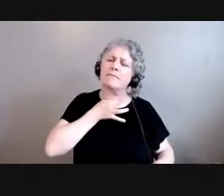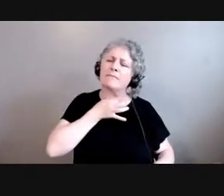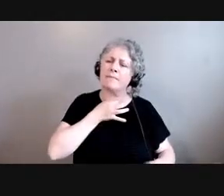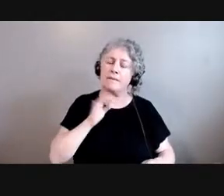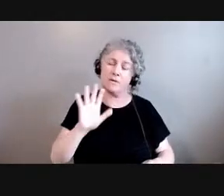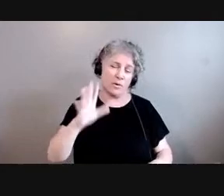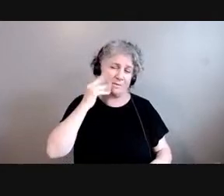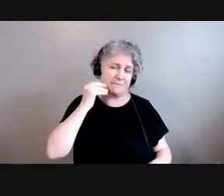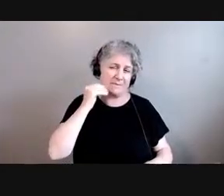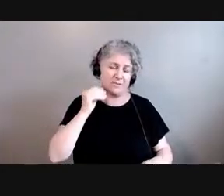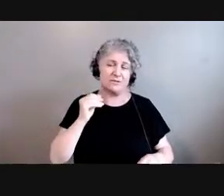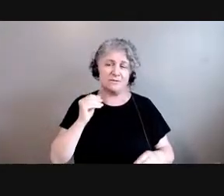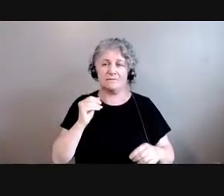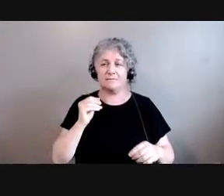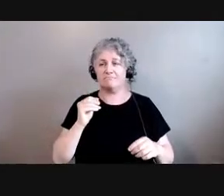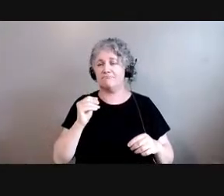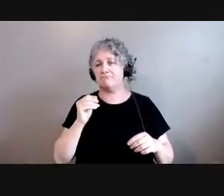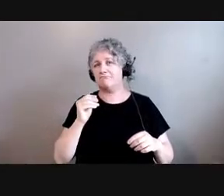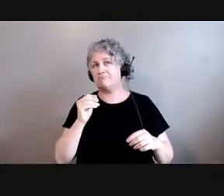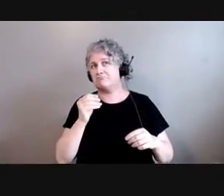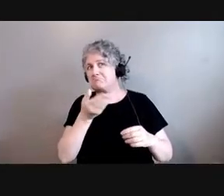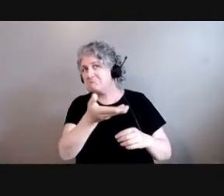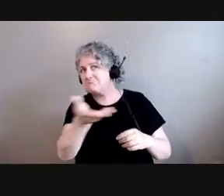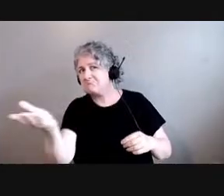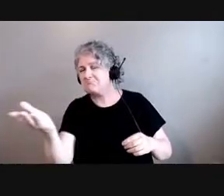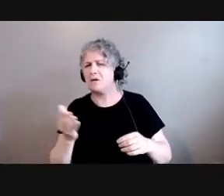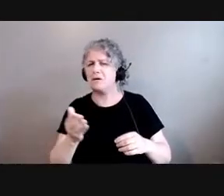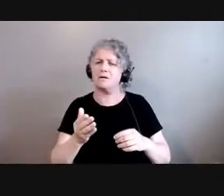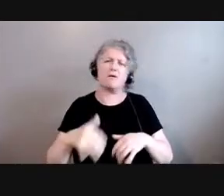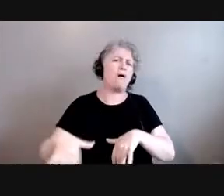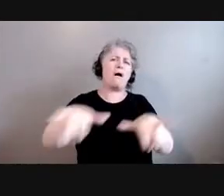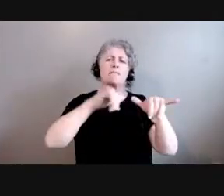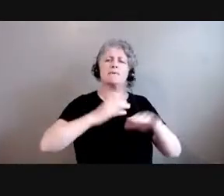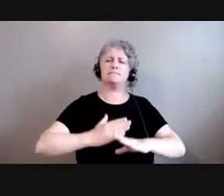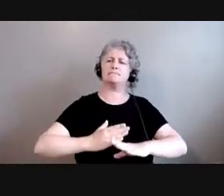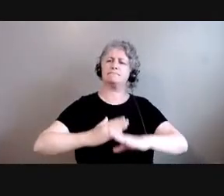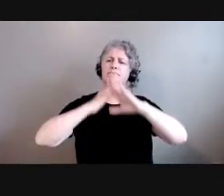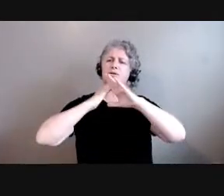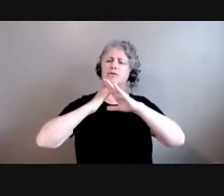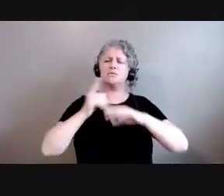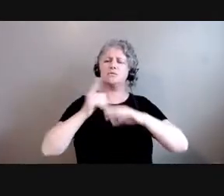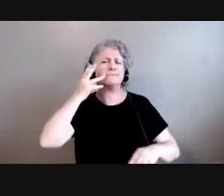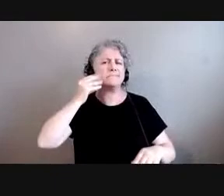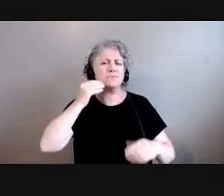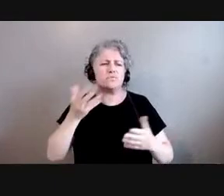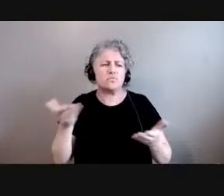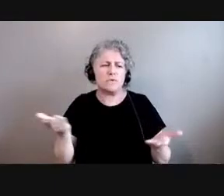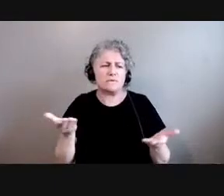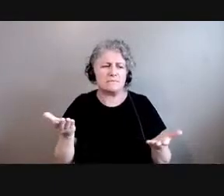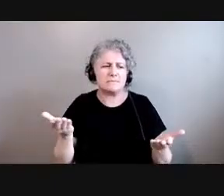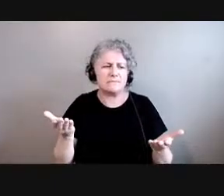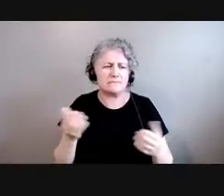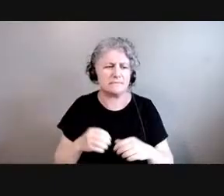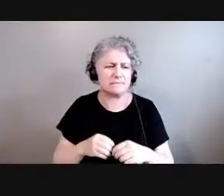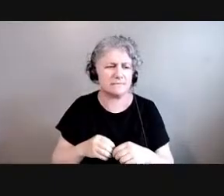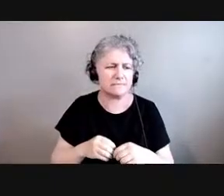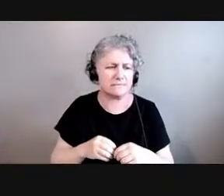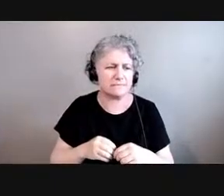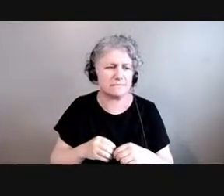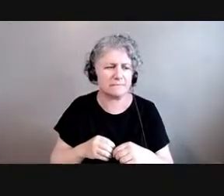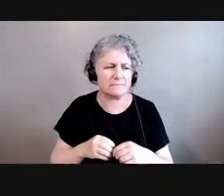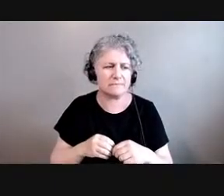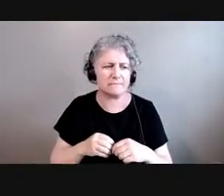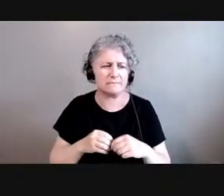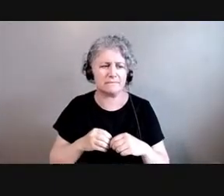your experiences, are some of the most common barriers that you come across? There's not